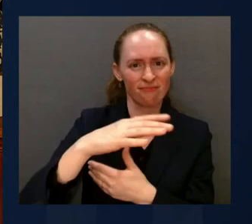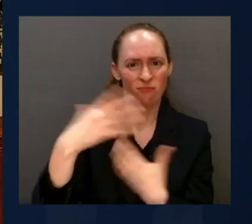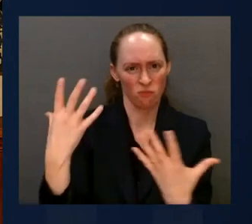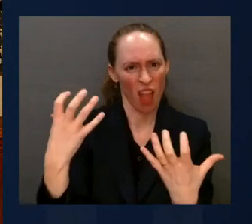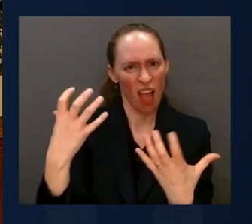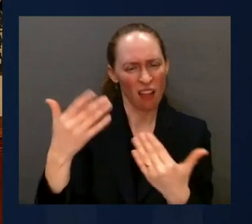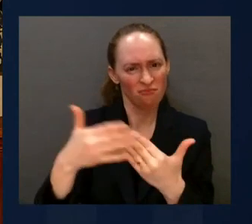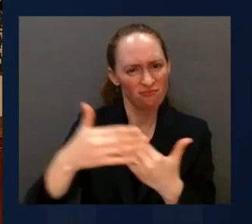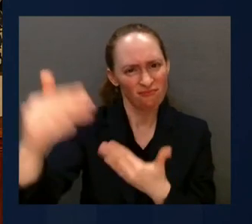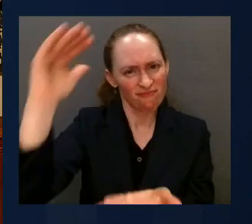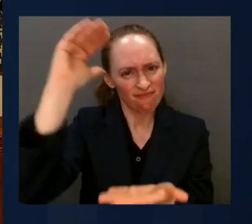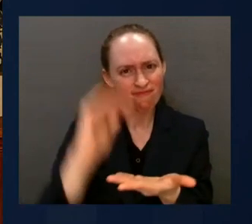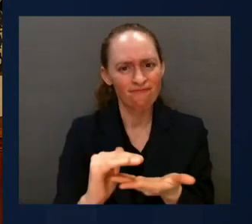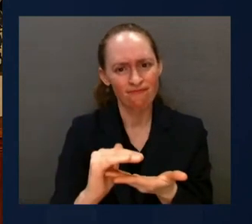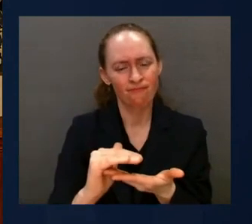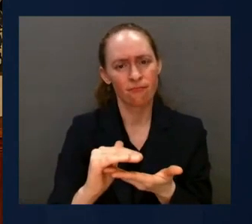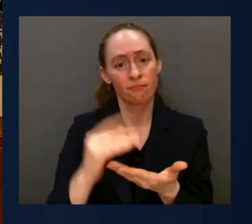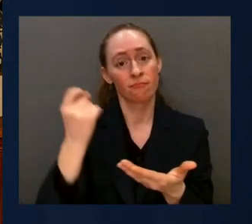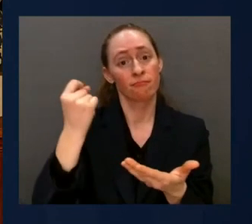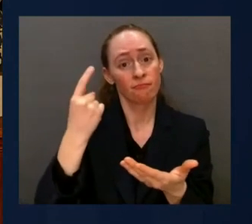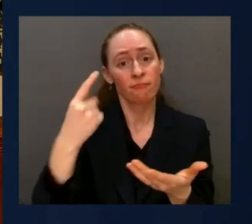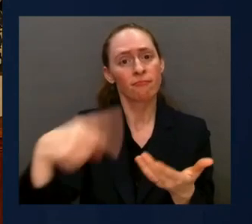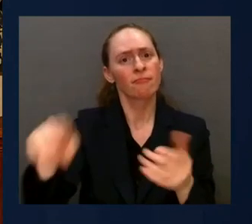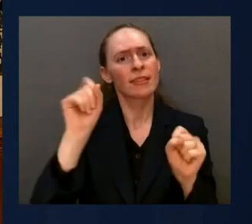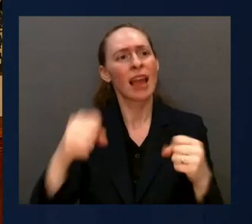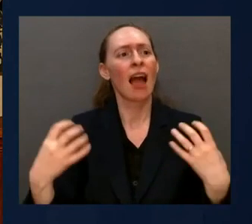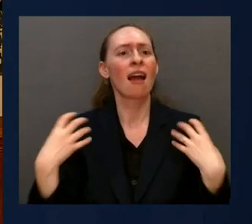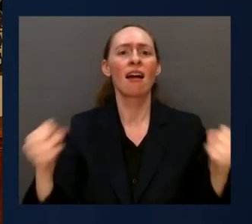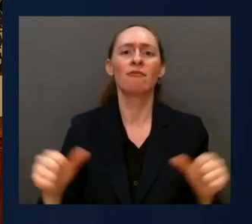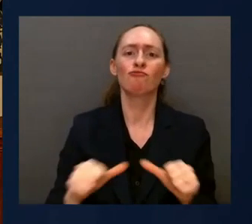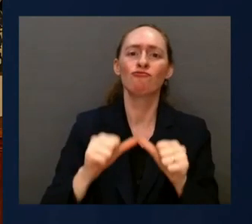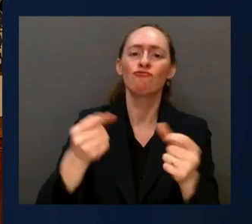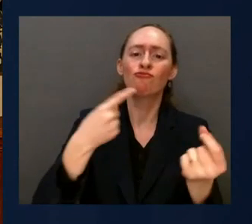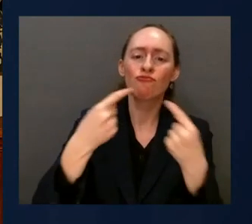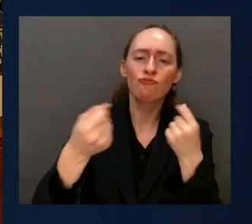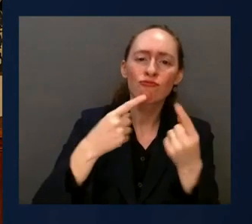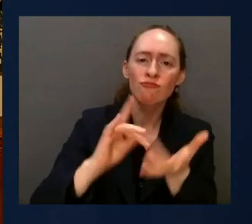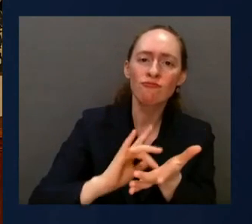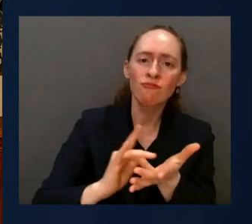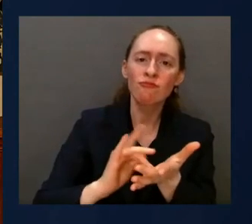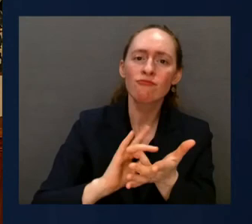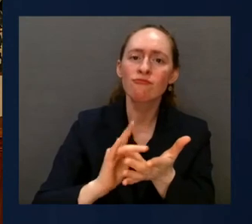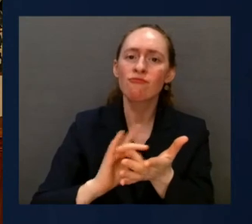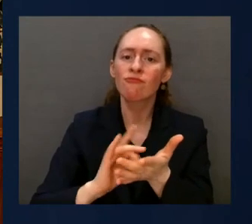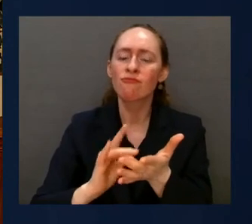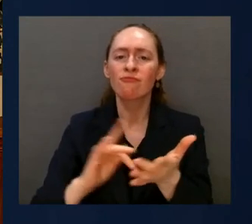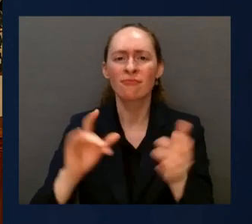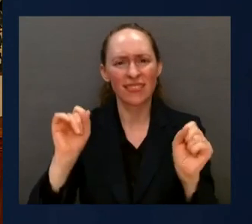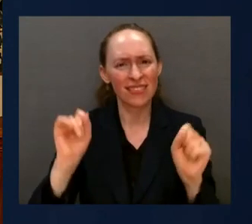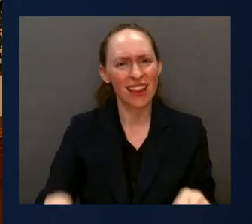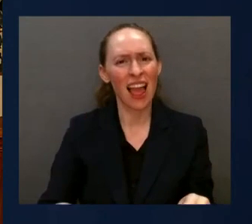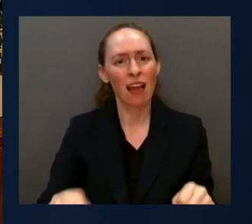more support for patients and their families. It's personal to so many of us in this audience.